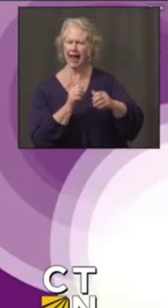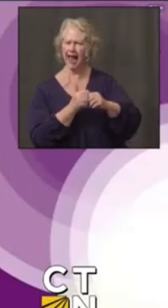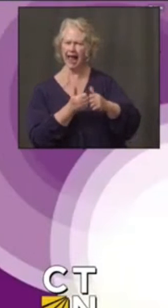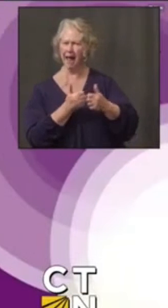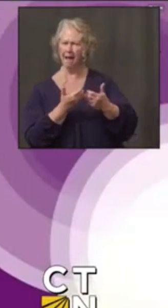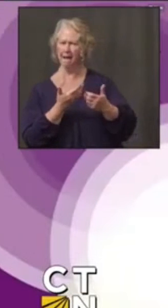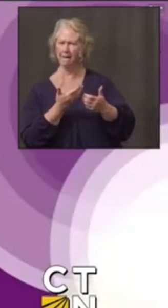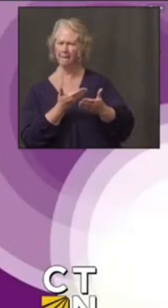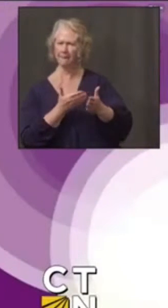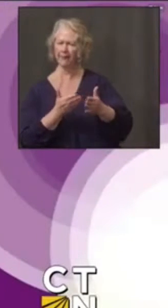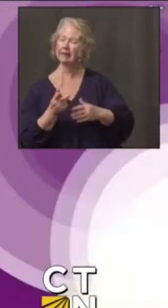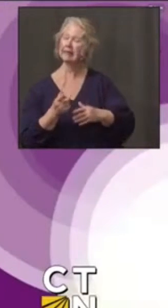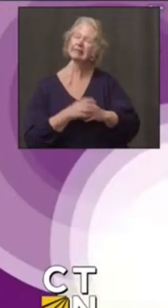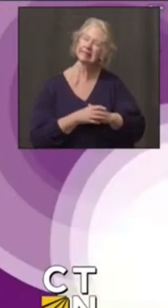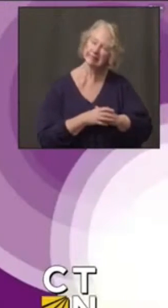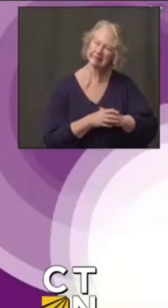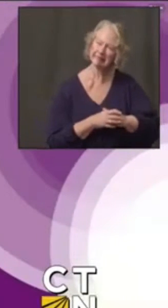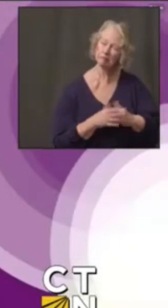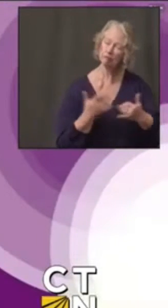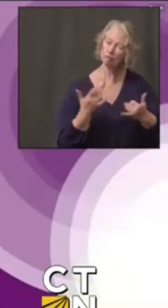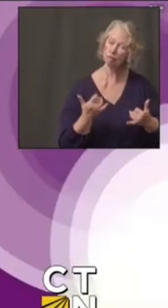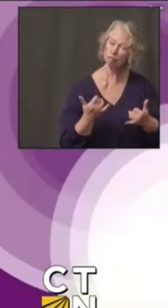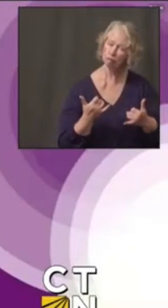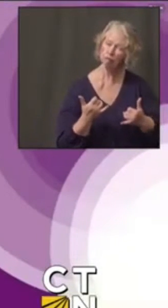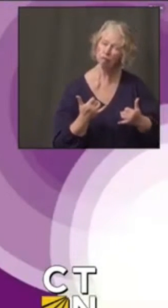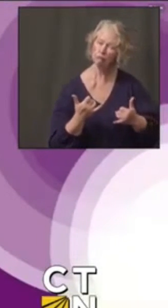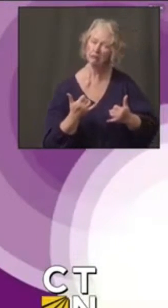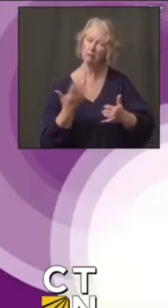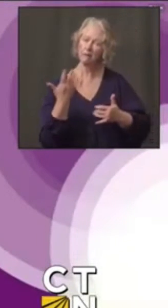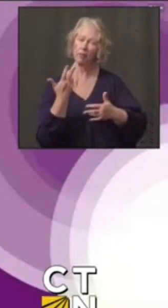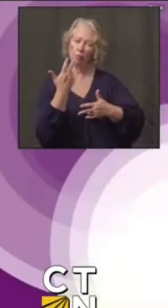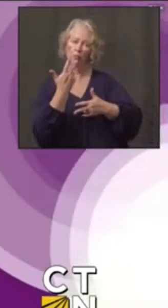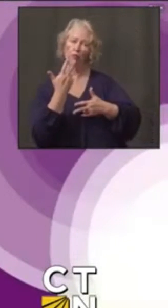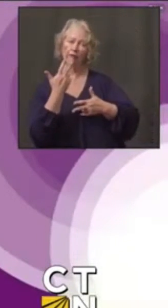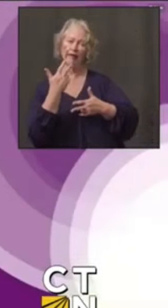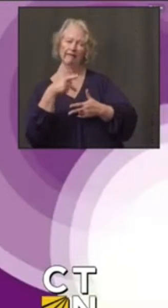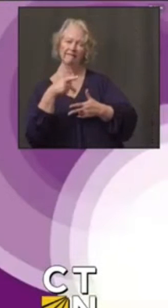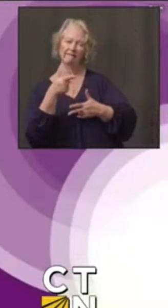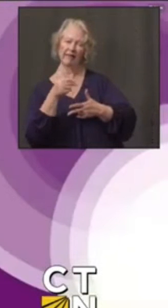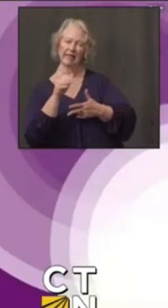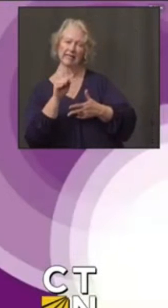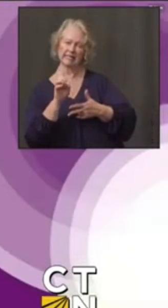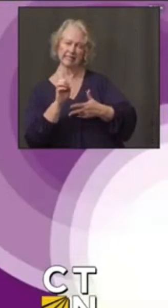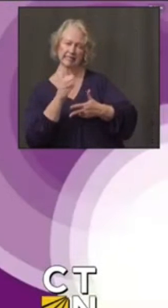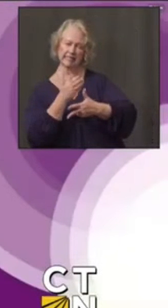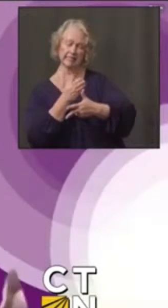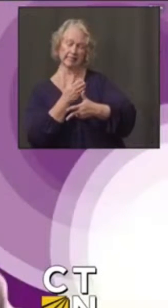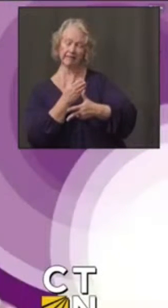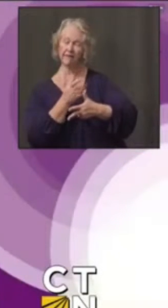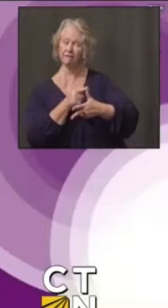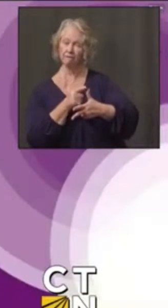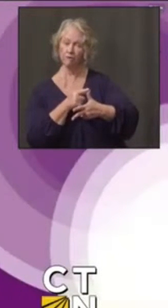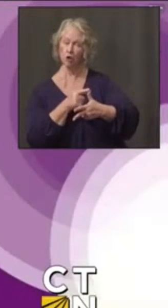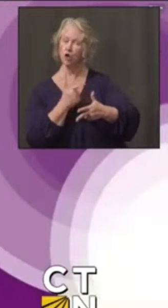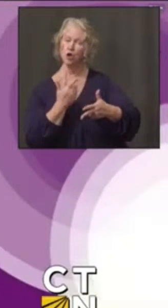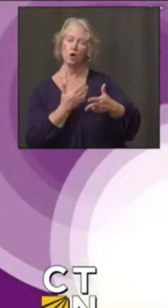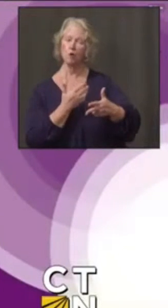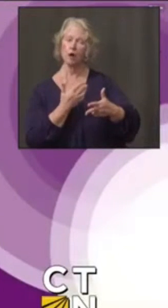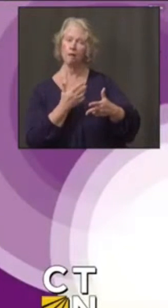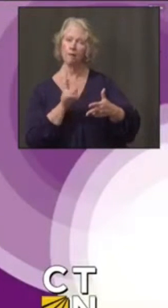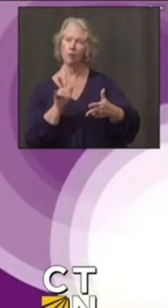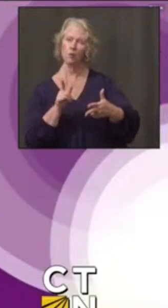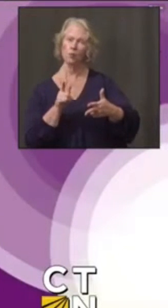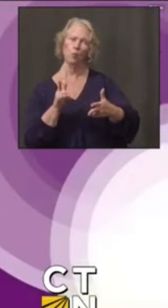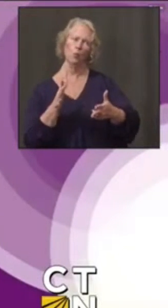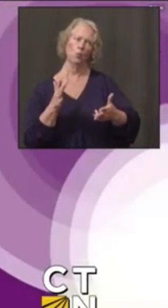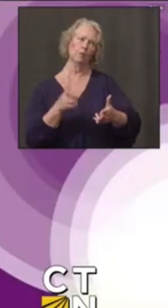Yeah, at this point, we think that there will be 3 phases. The first phase, as you can imagine, would be a phase where the demand is greater than